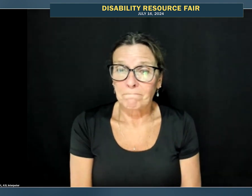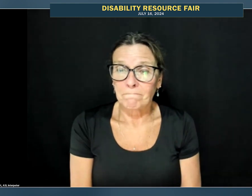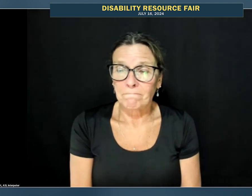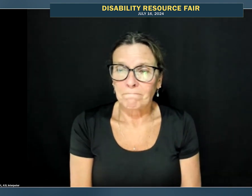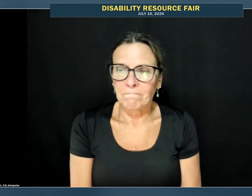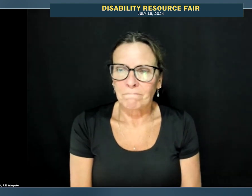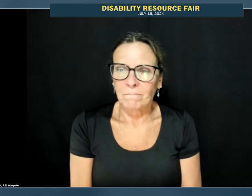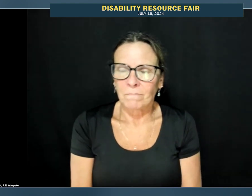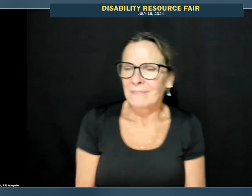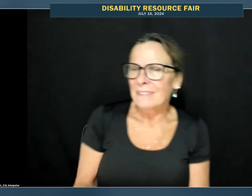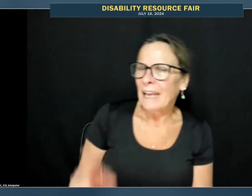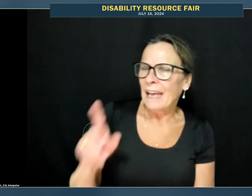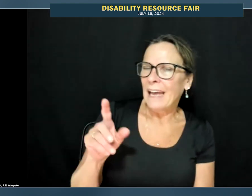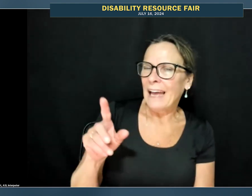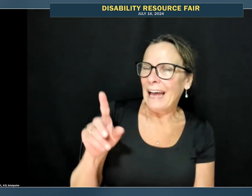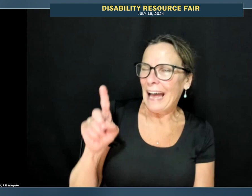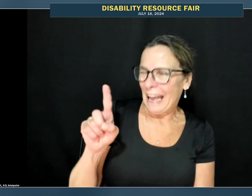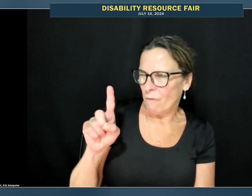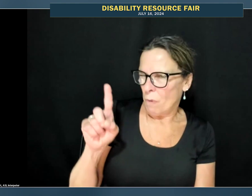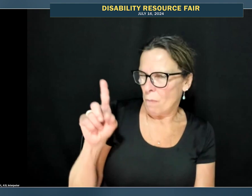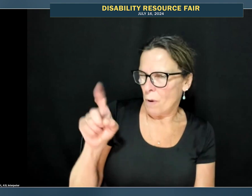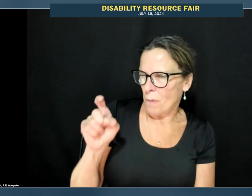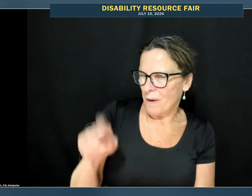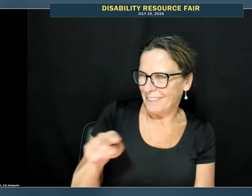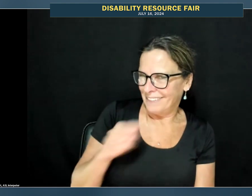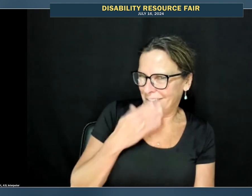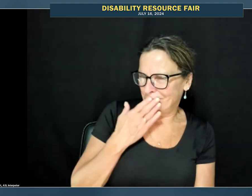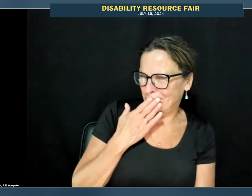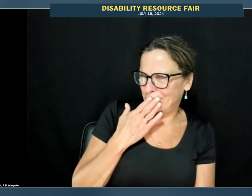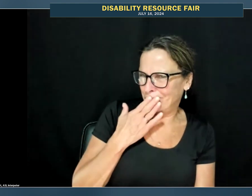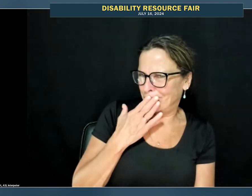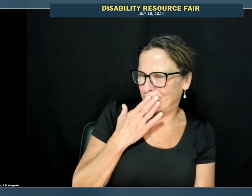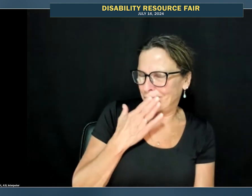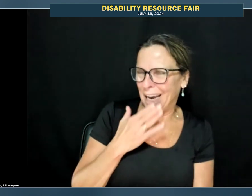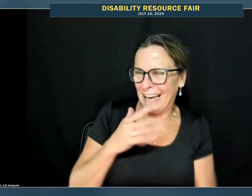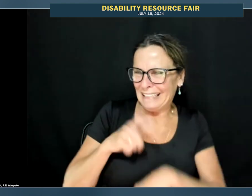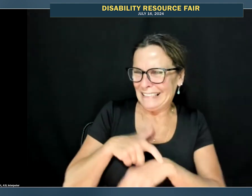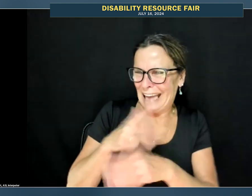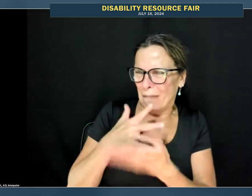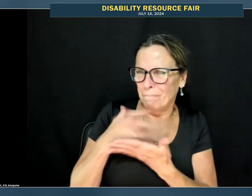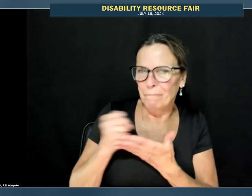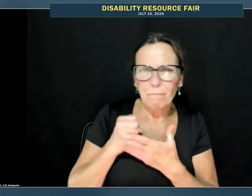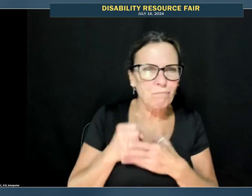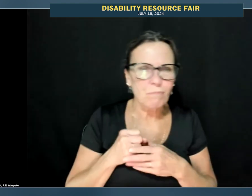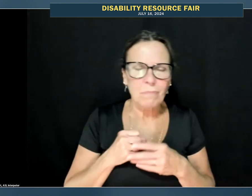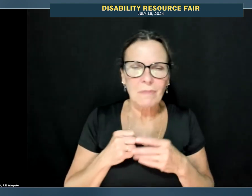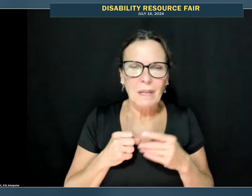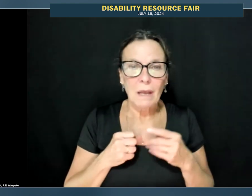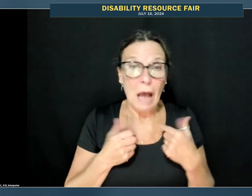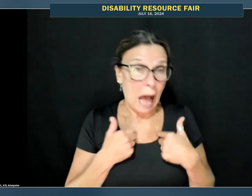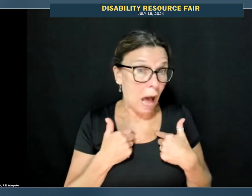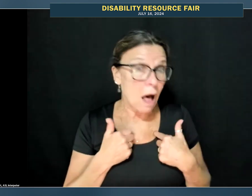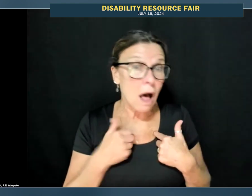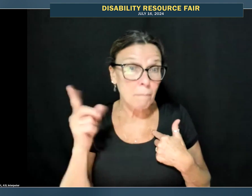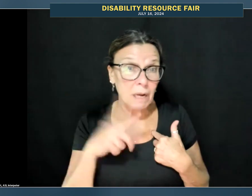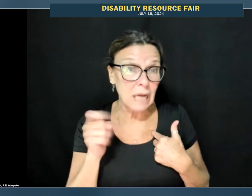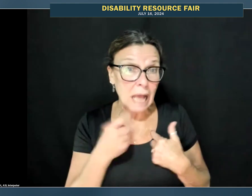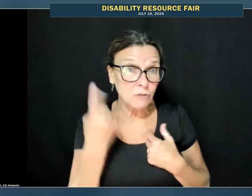I have another one, but I'm hogging the question time. So I'll ask one question if that's okay.